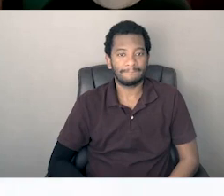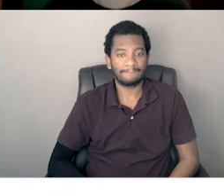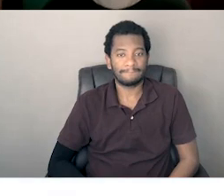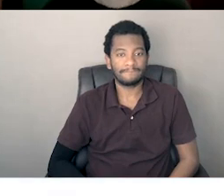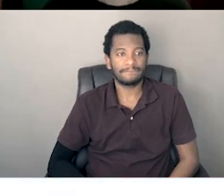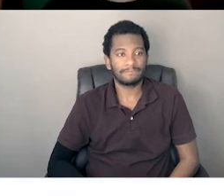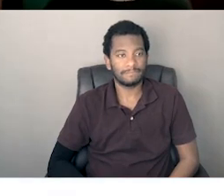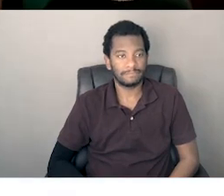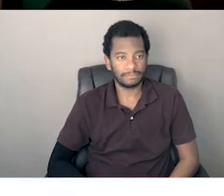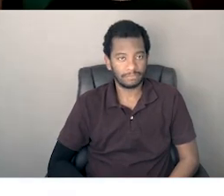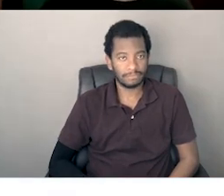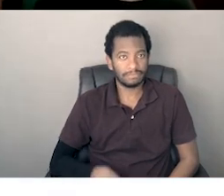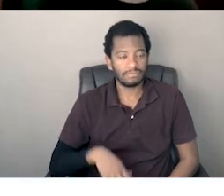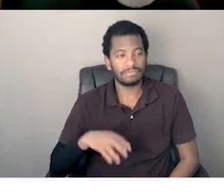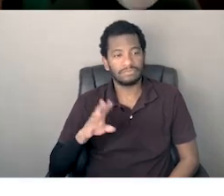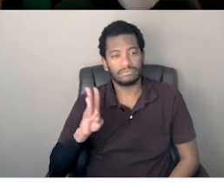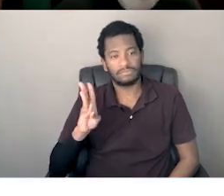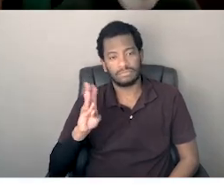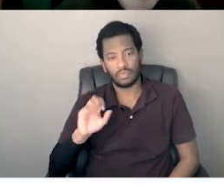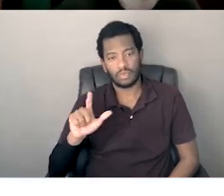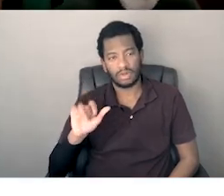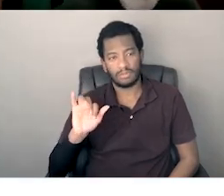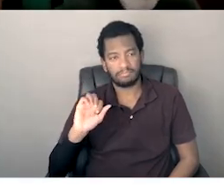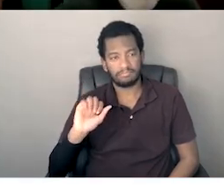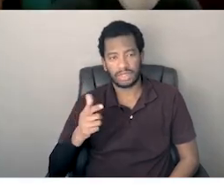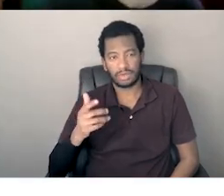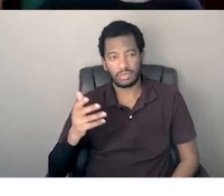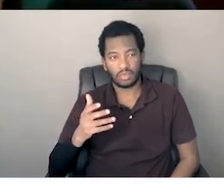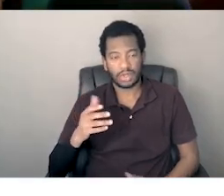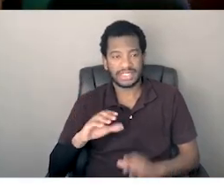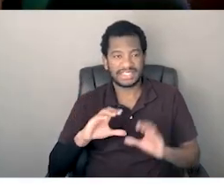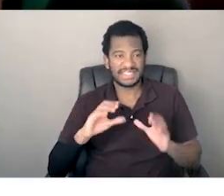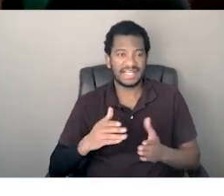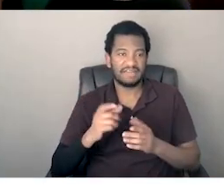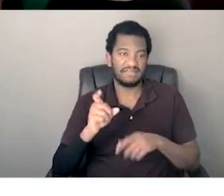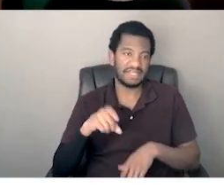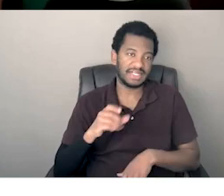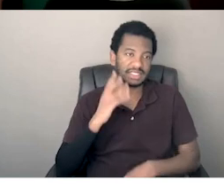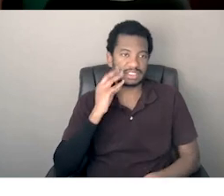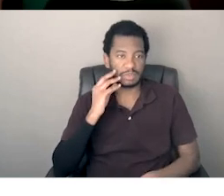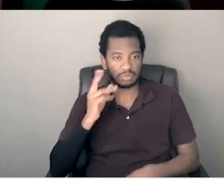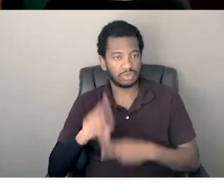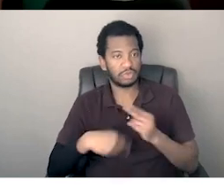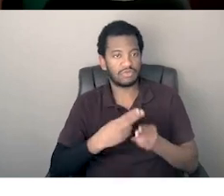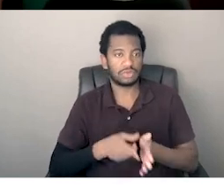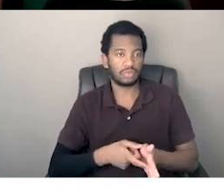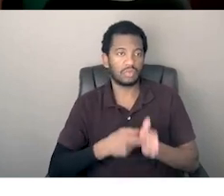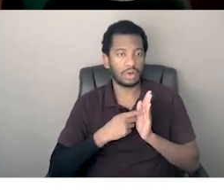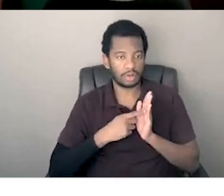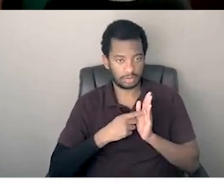We see well-being as the set of needs and experiences universally required